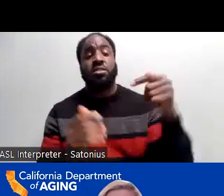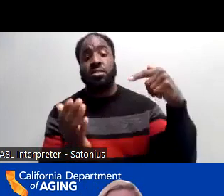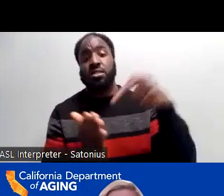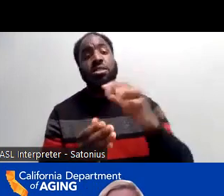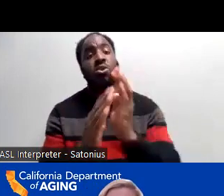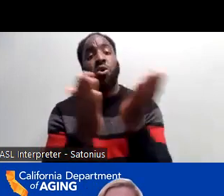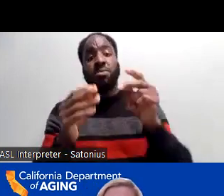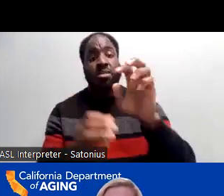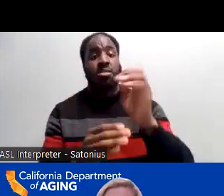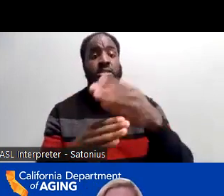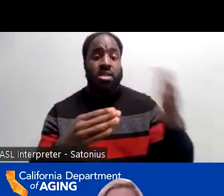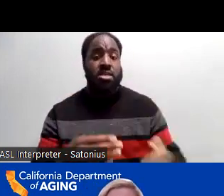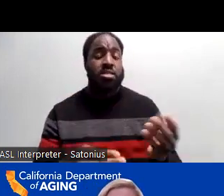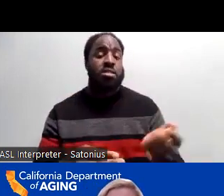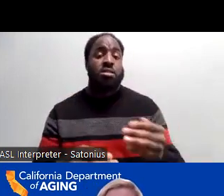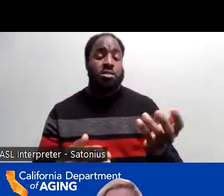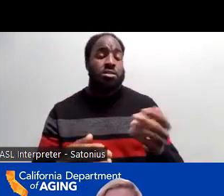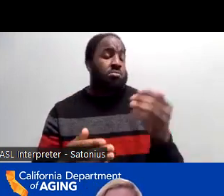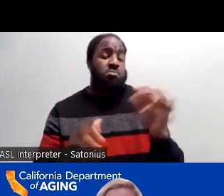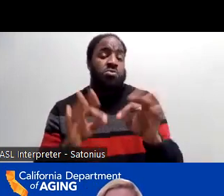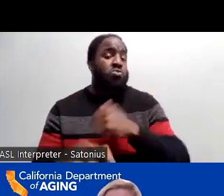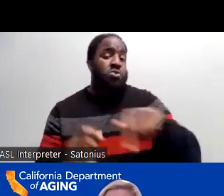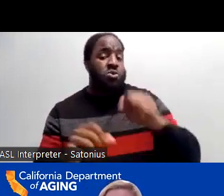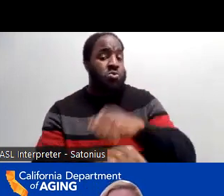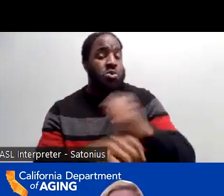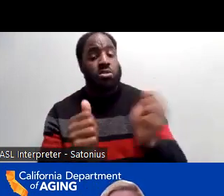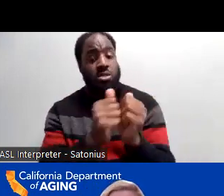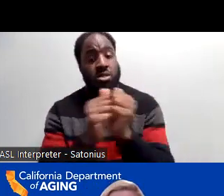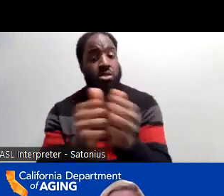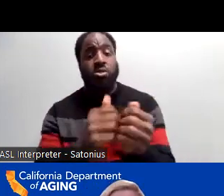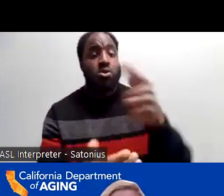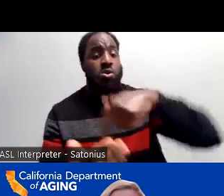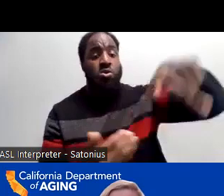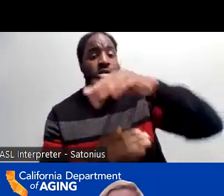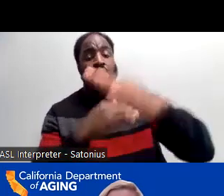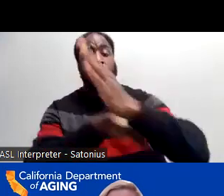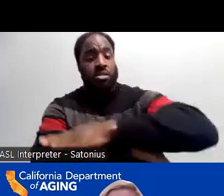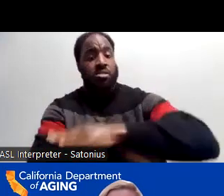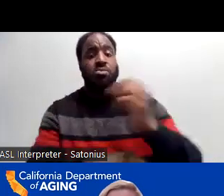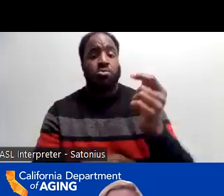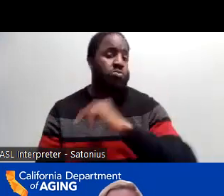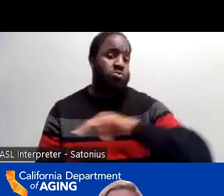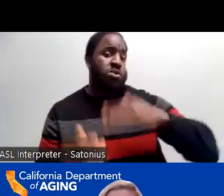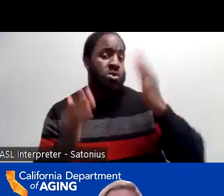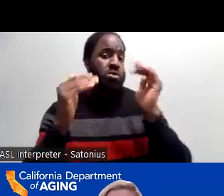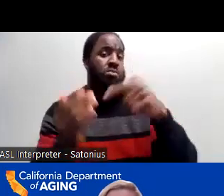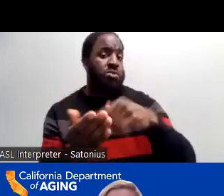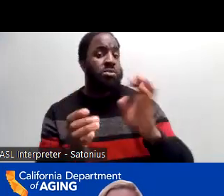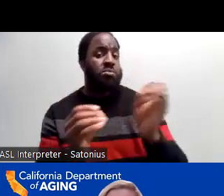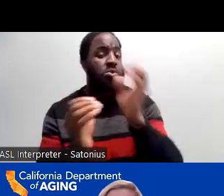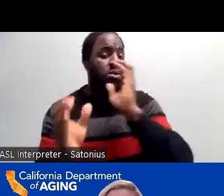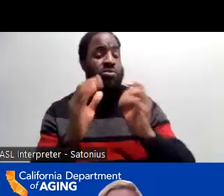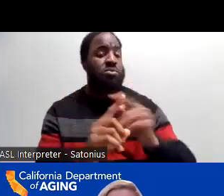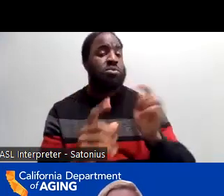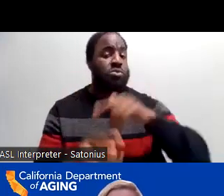just if we were together around a table, we would hope this would be more conversational, but we really want to hear